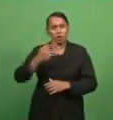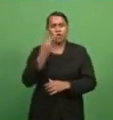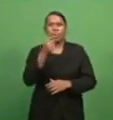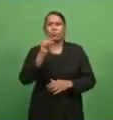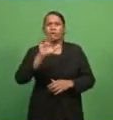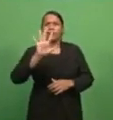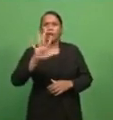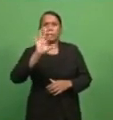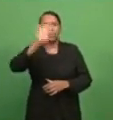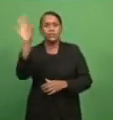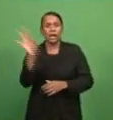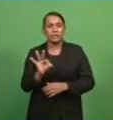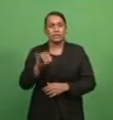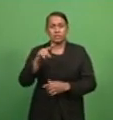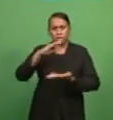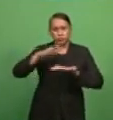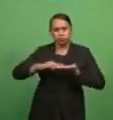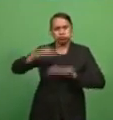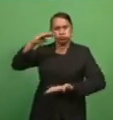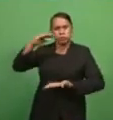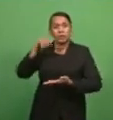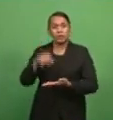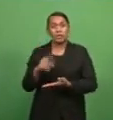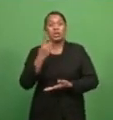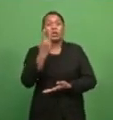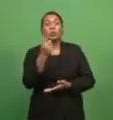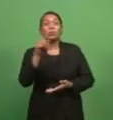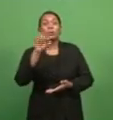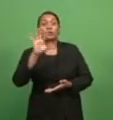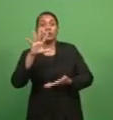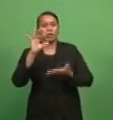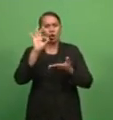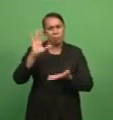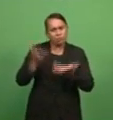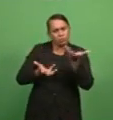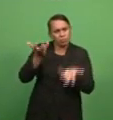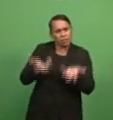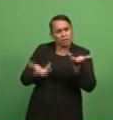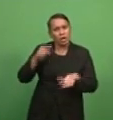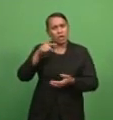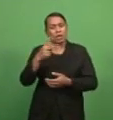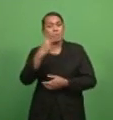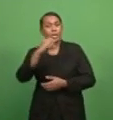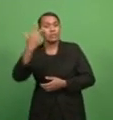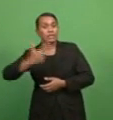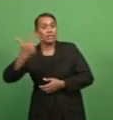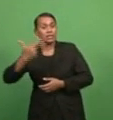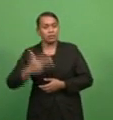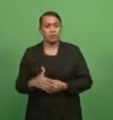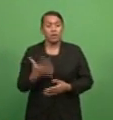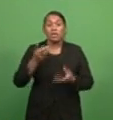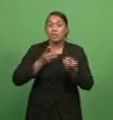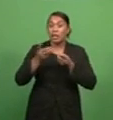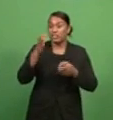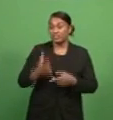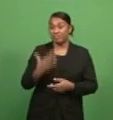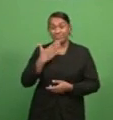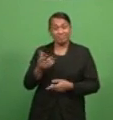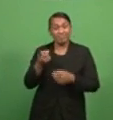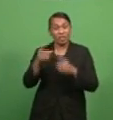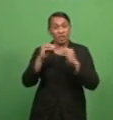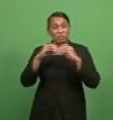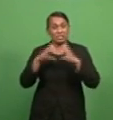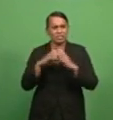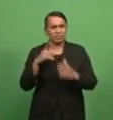an increase of 0.5% compared to 2018. Nozola says this is the highest bonus allocation ever in